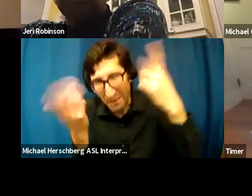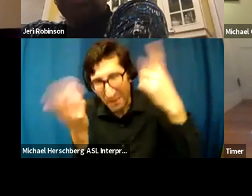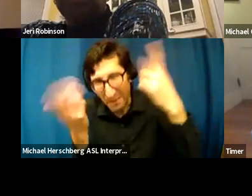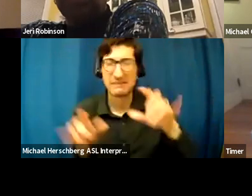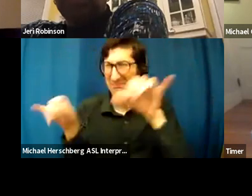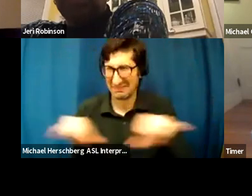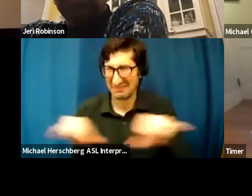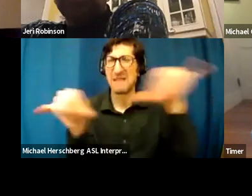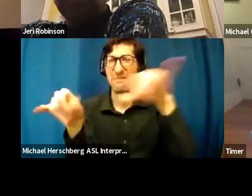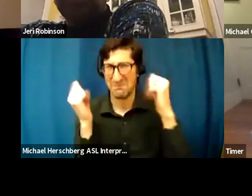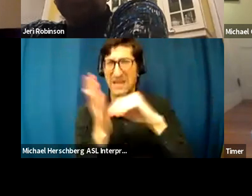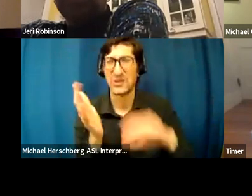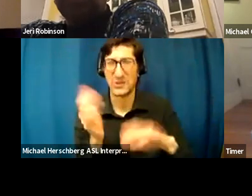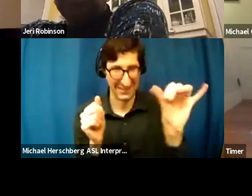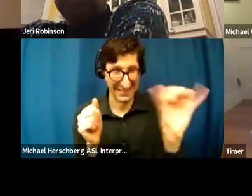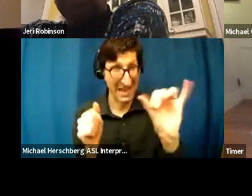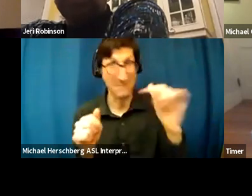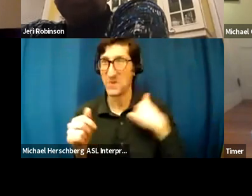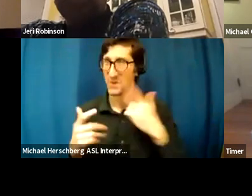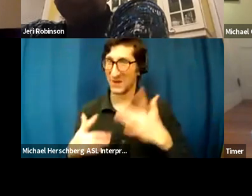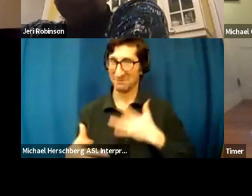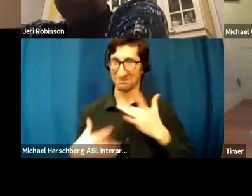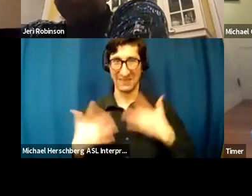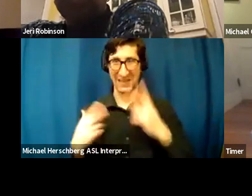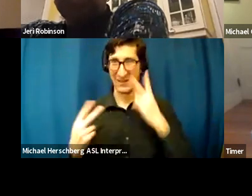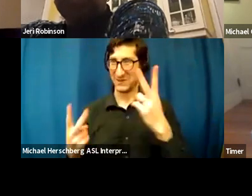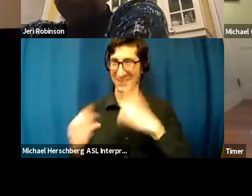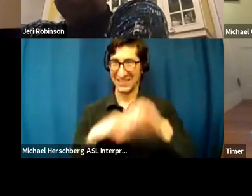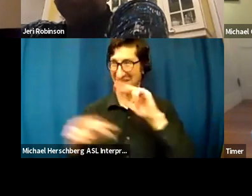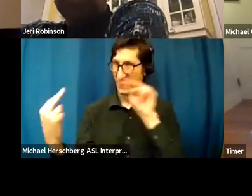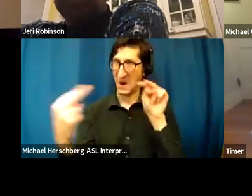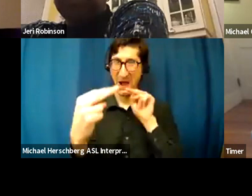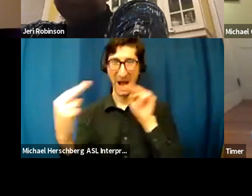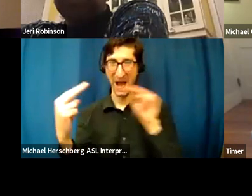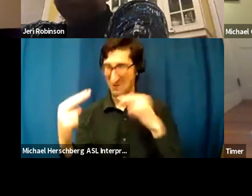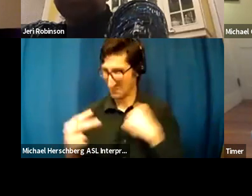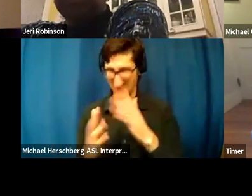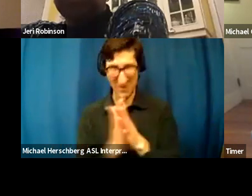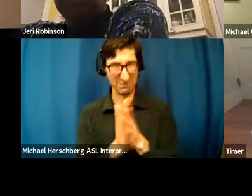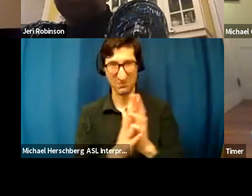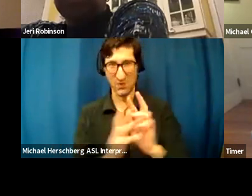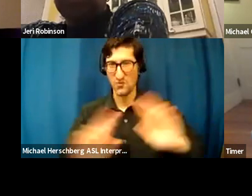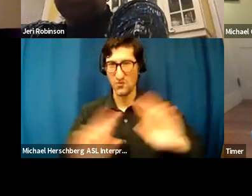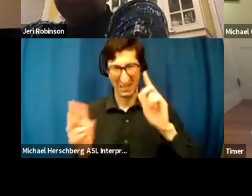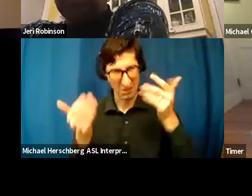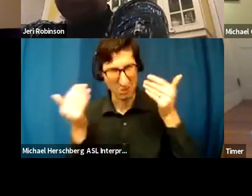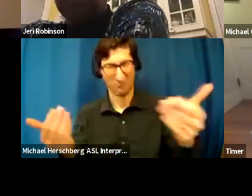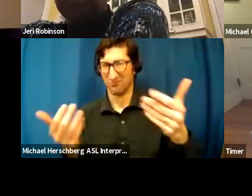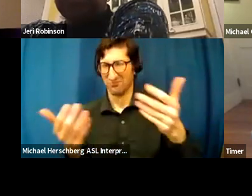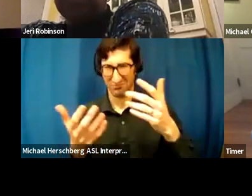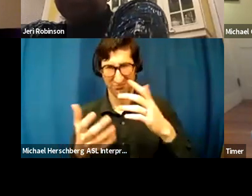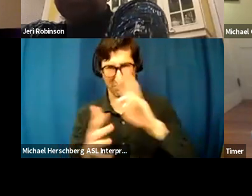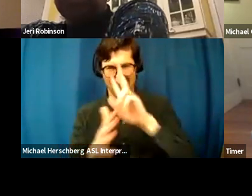familiar. And it's like, you know, like we're glad to see each other and we know that we're going to roll up our sleeves and get our hands dirty and get to the work. And, it, you know, it's